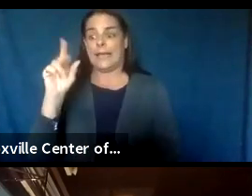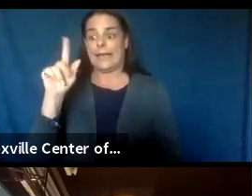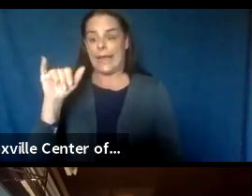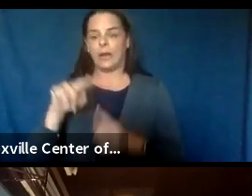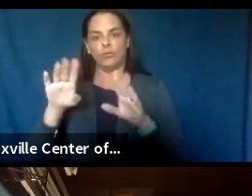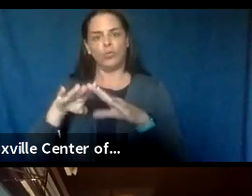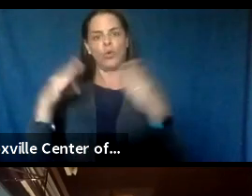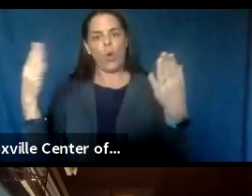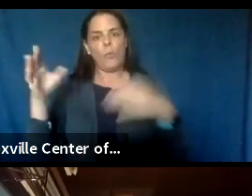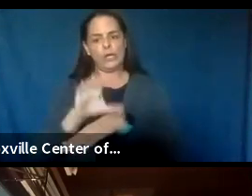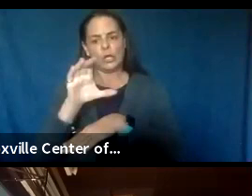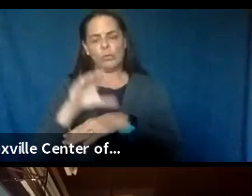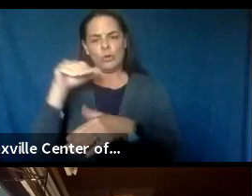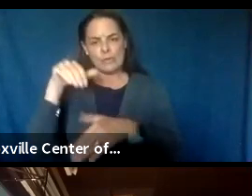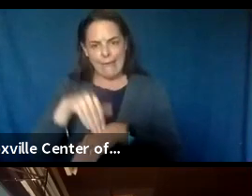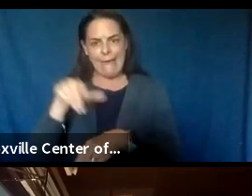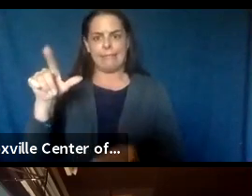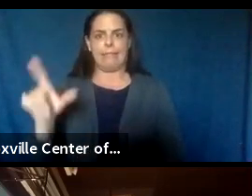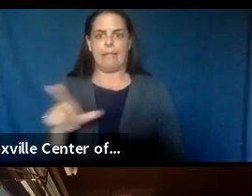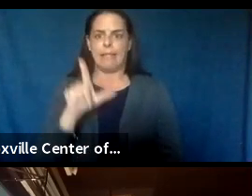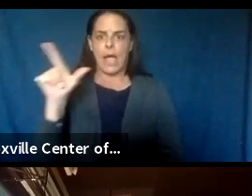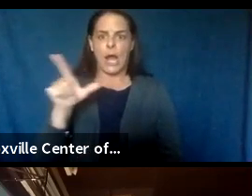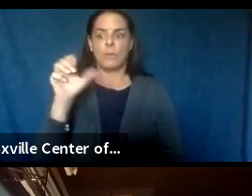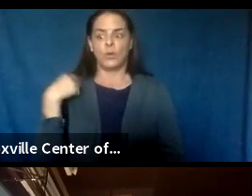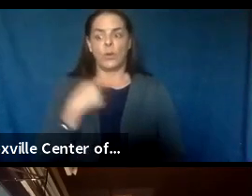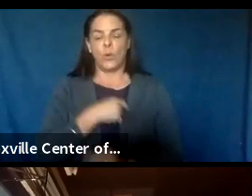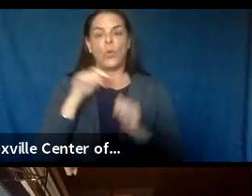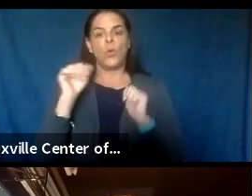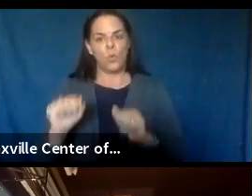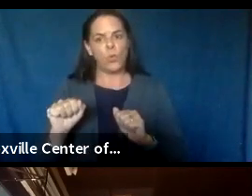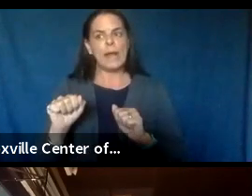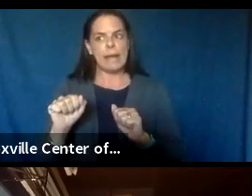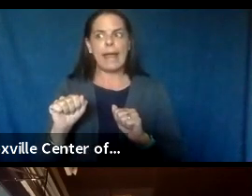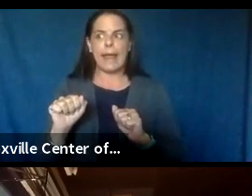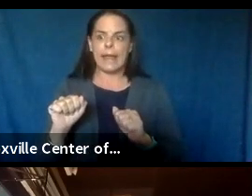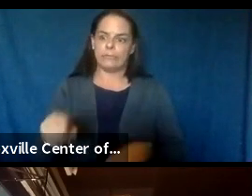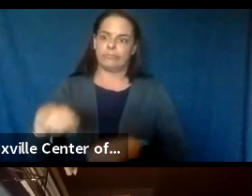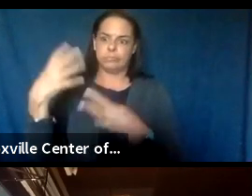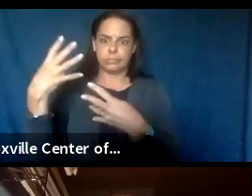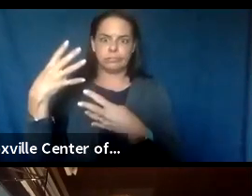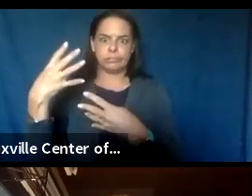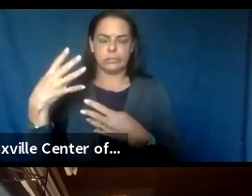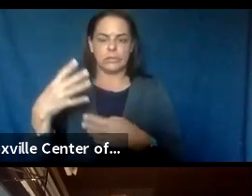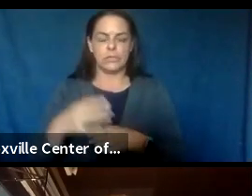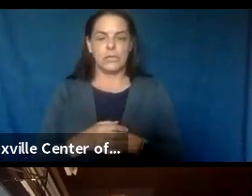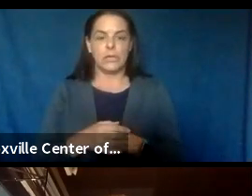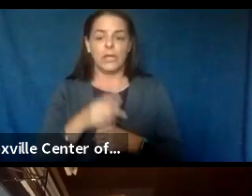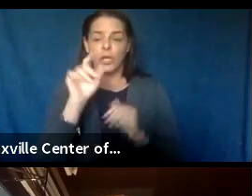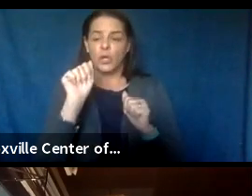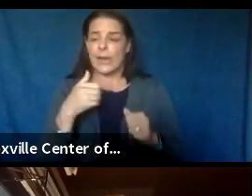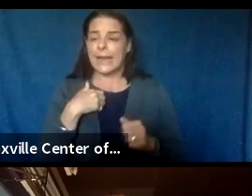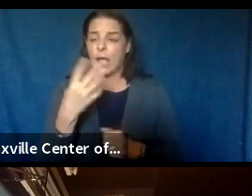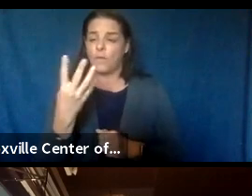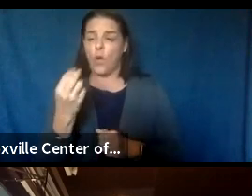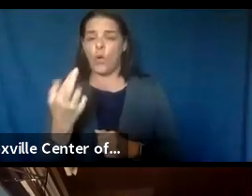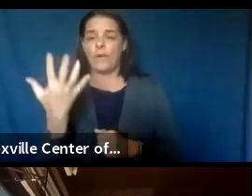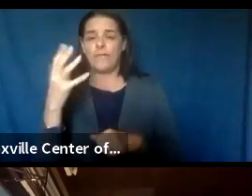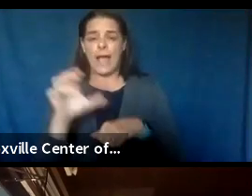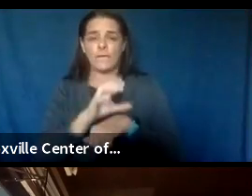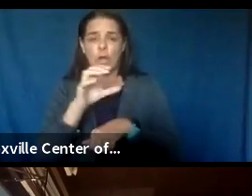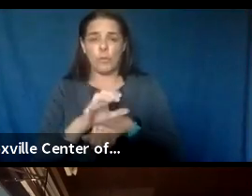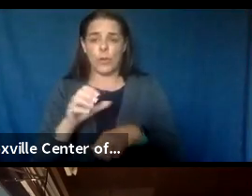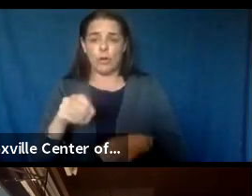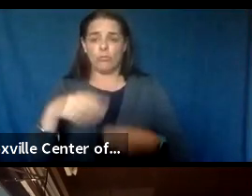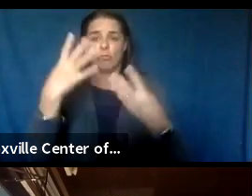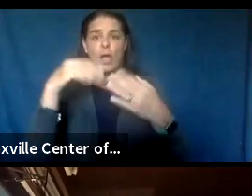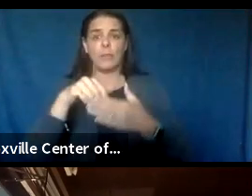purpose, that we be allowed to bring up some of those computers. Again, you can get 4 or 5 of them up at one time in each library